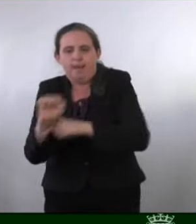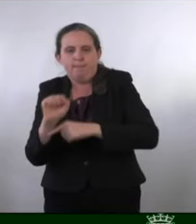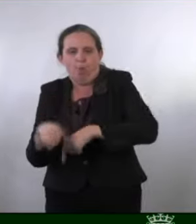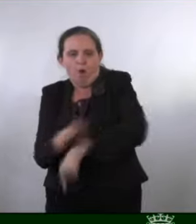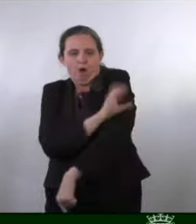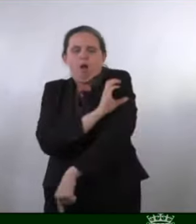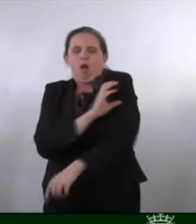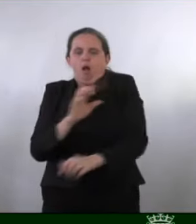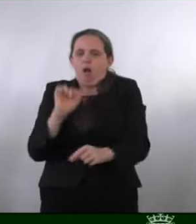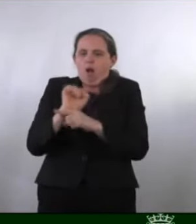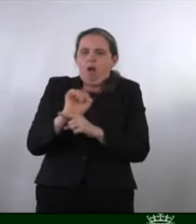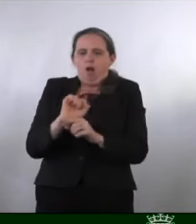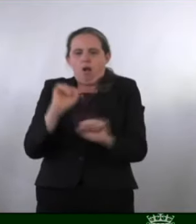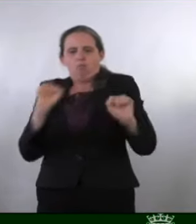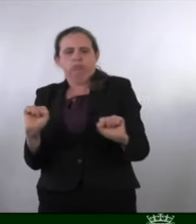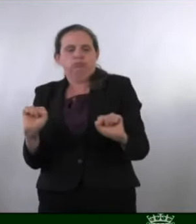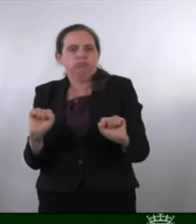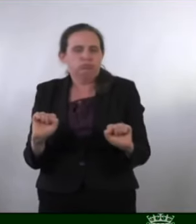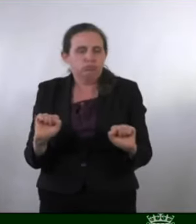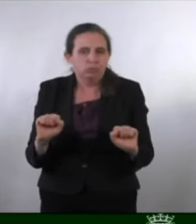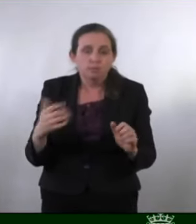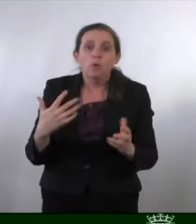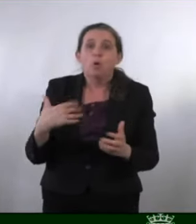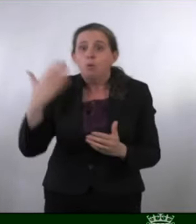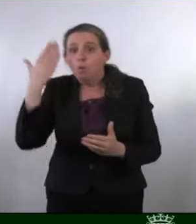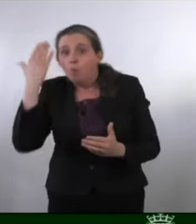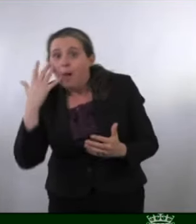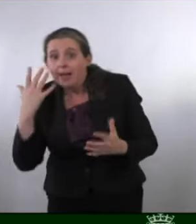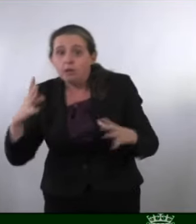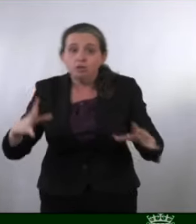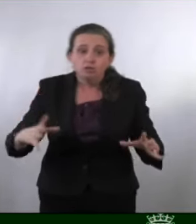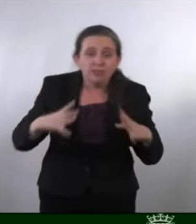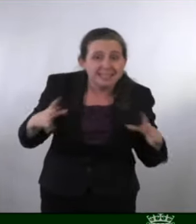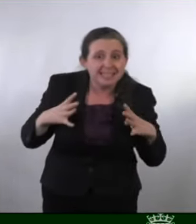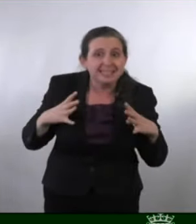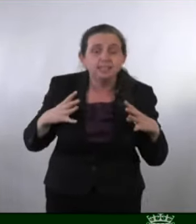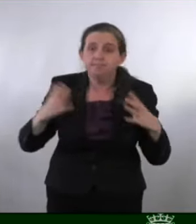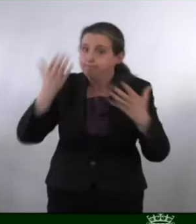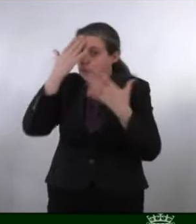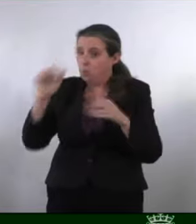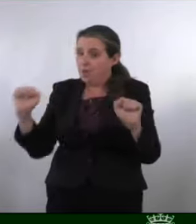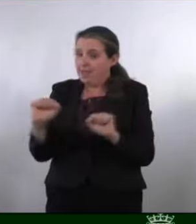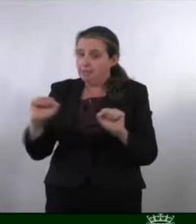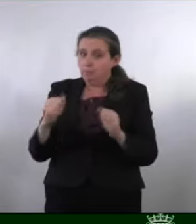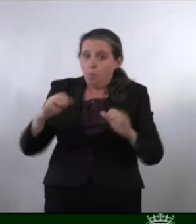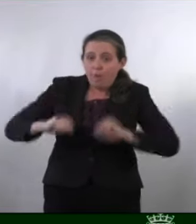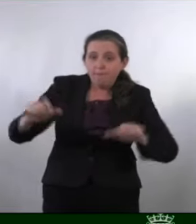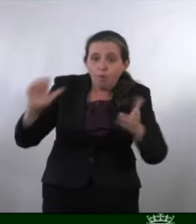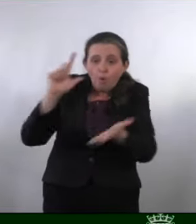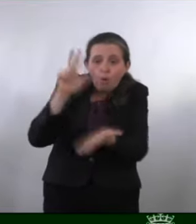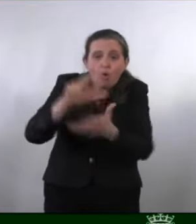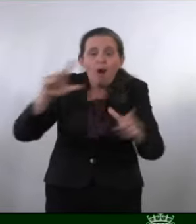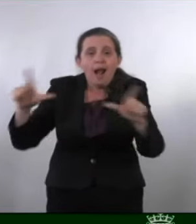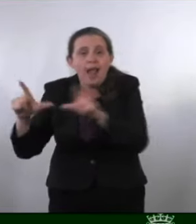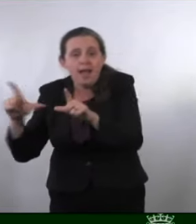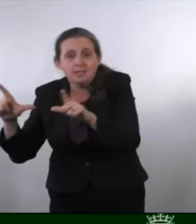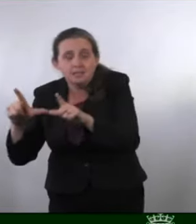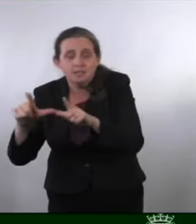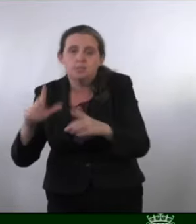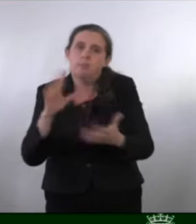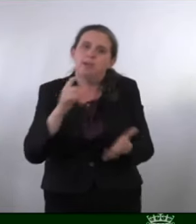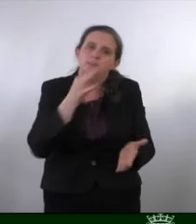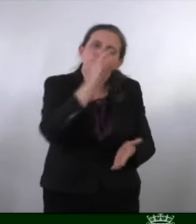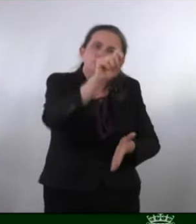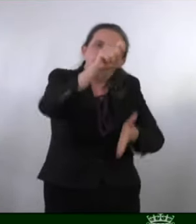and licensed, but we have ordered 100 million doses of the Oxford vaccine and over